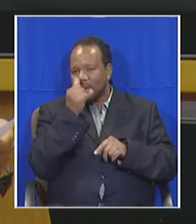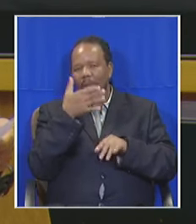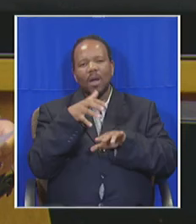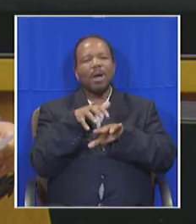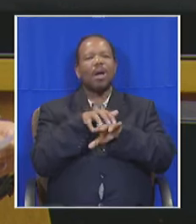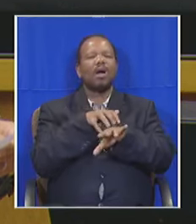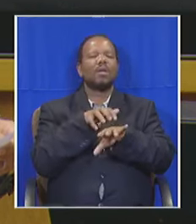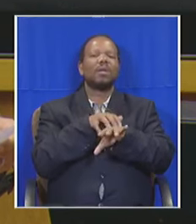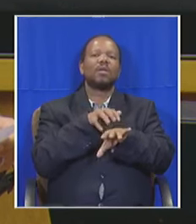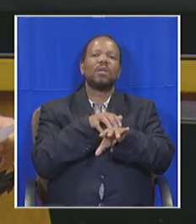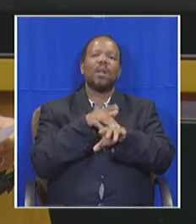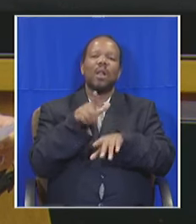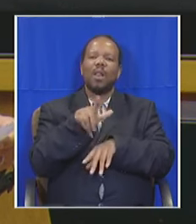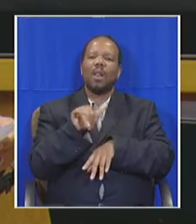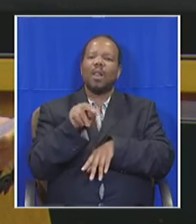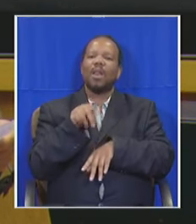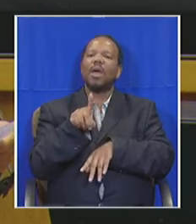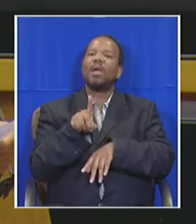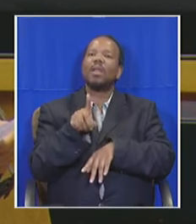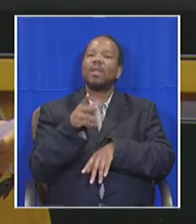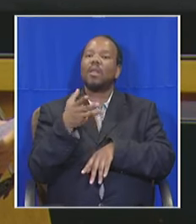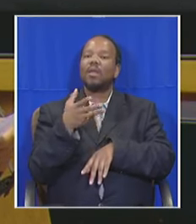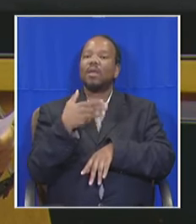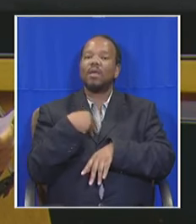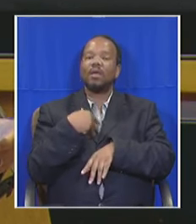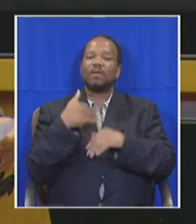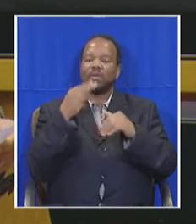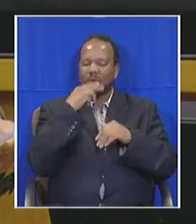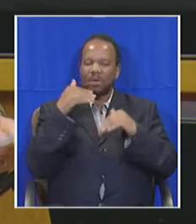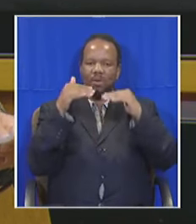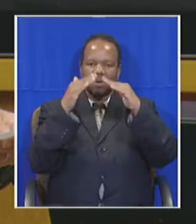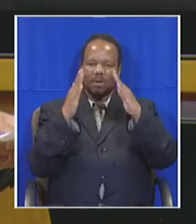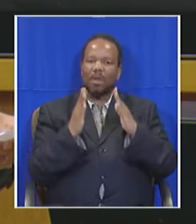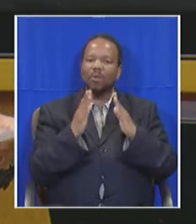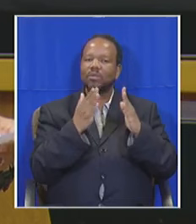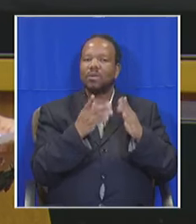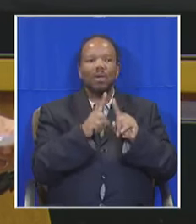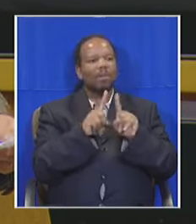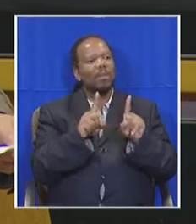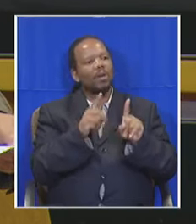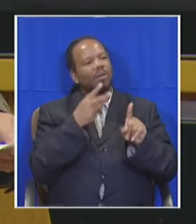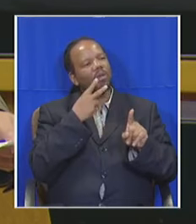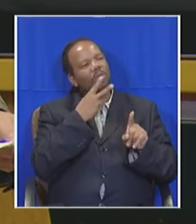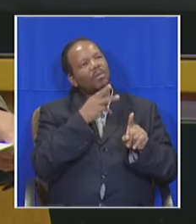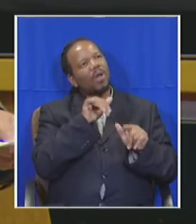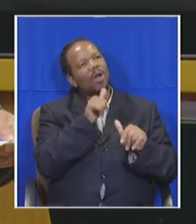very scarce, for housing when there are so many other options? Is it good